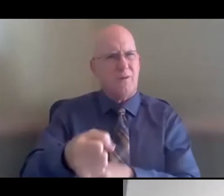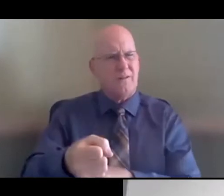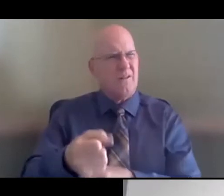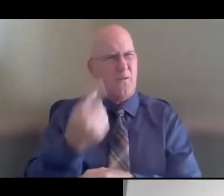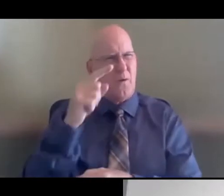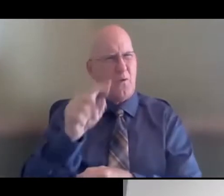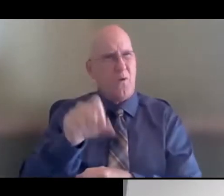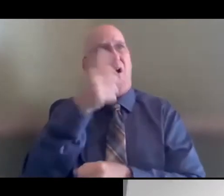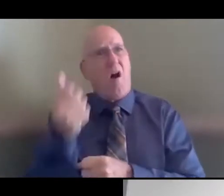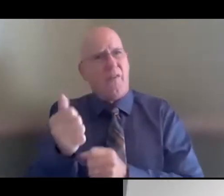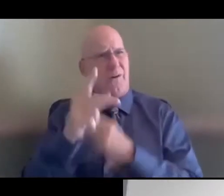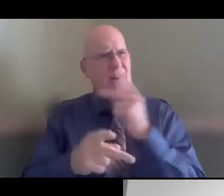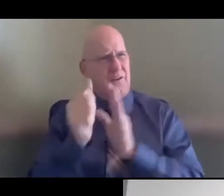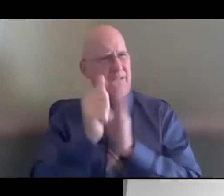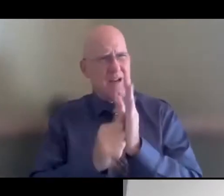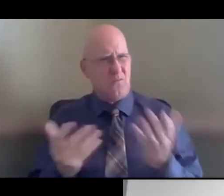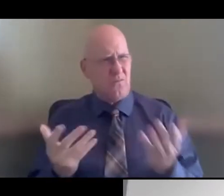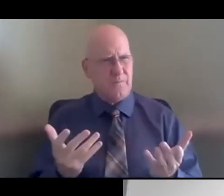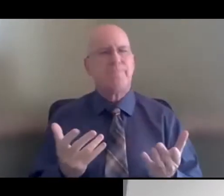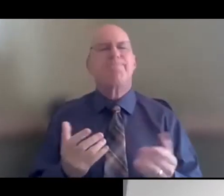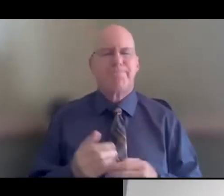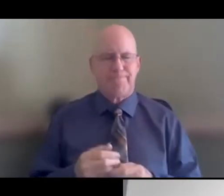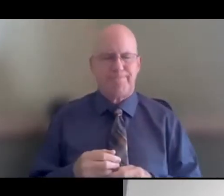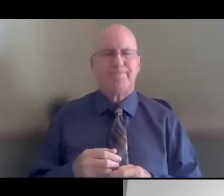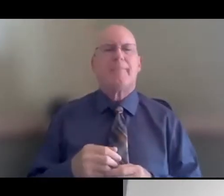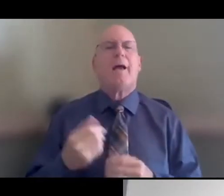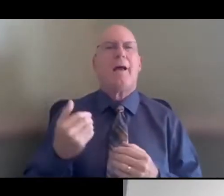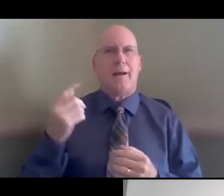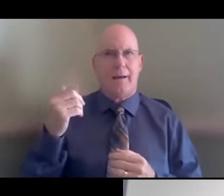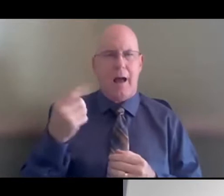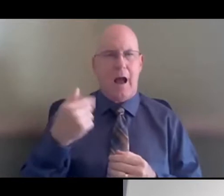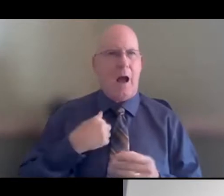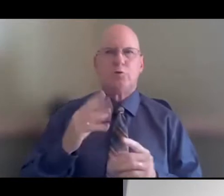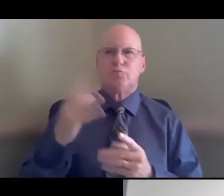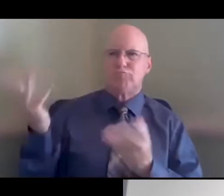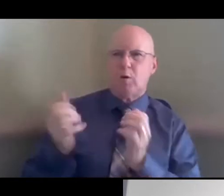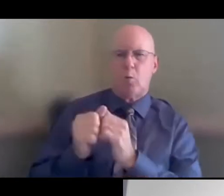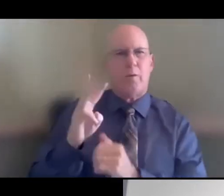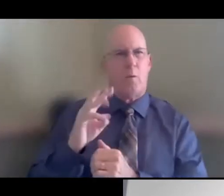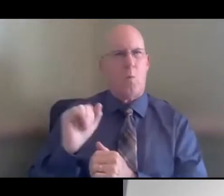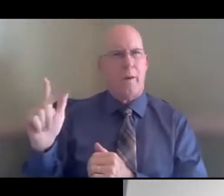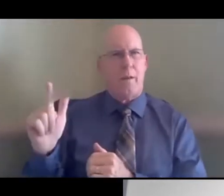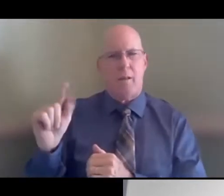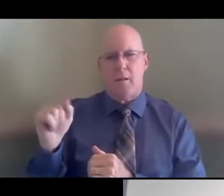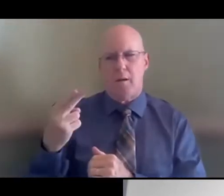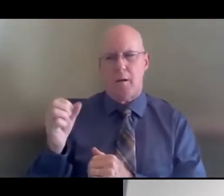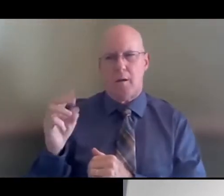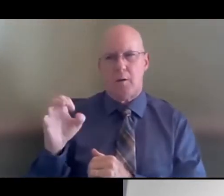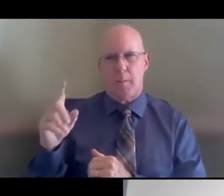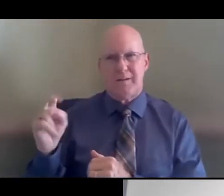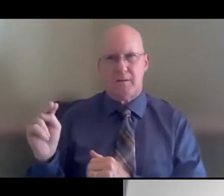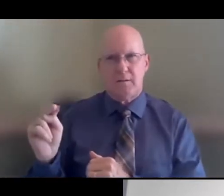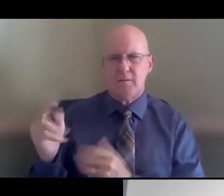of conversations, and it took Will Thompson coming down to, I was speaking with him, and all of a sudden the big light bulb went off, and I'm like,